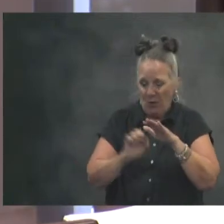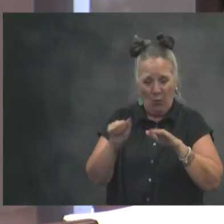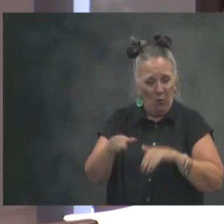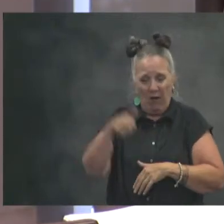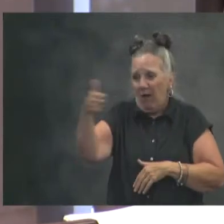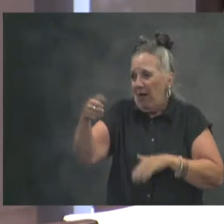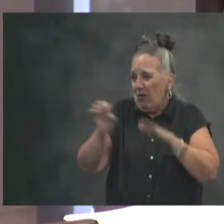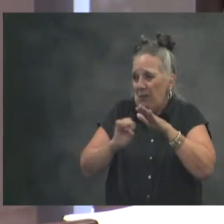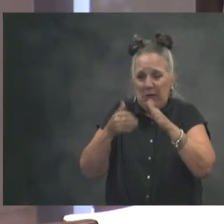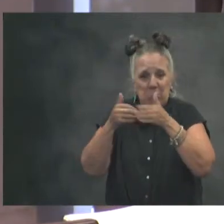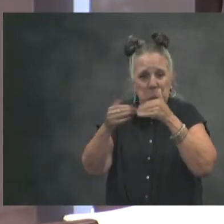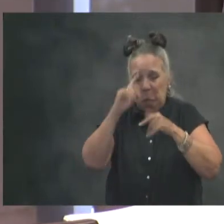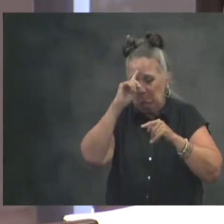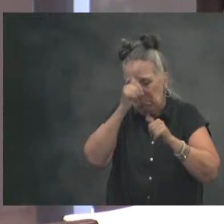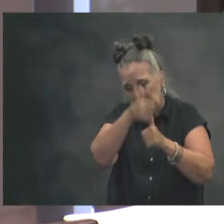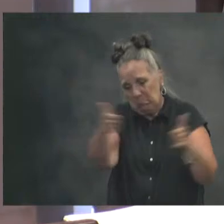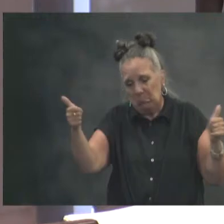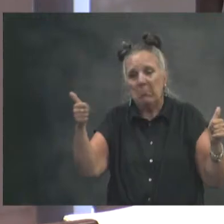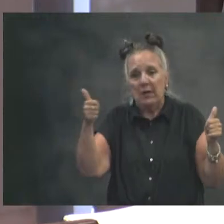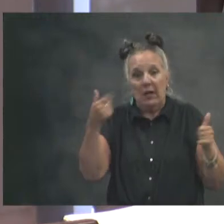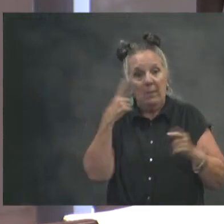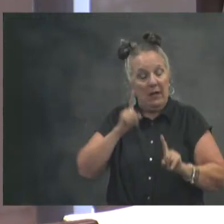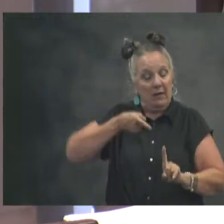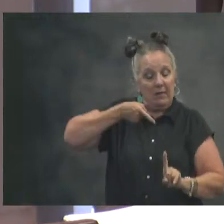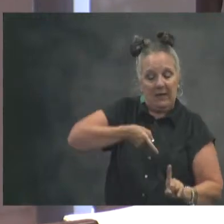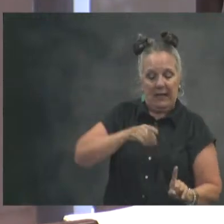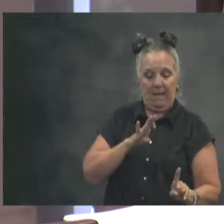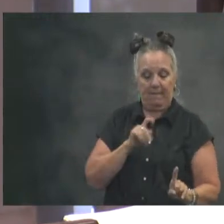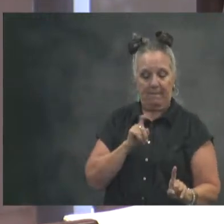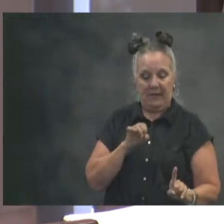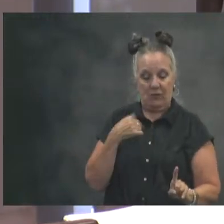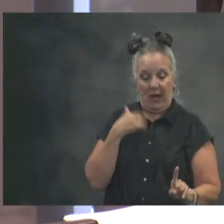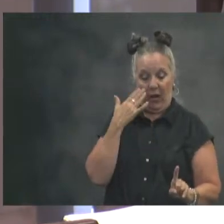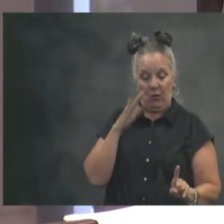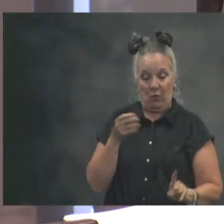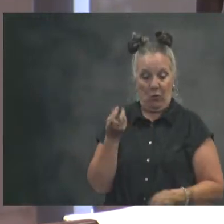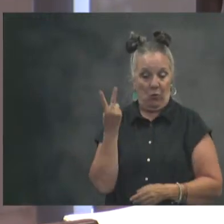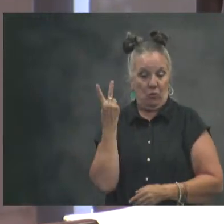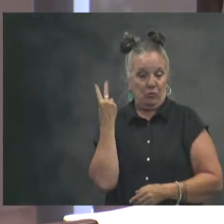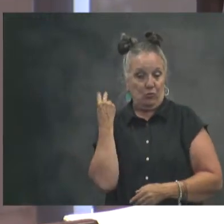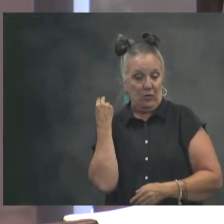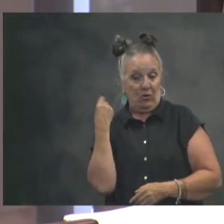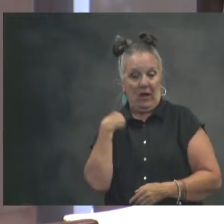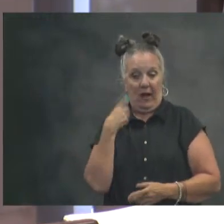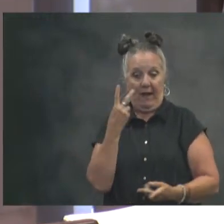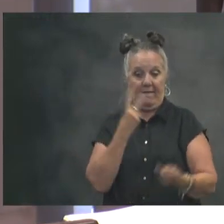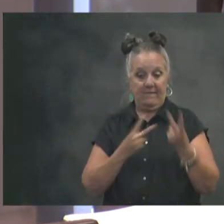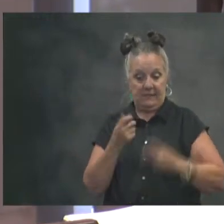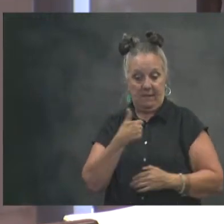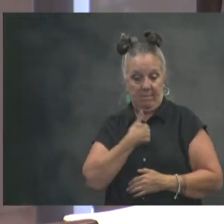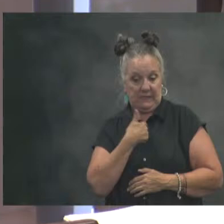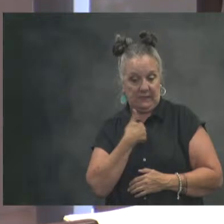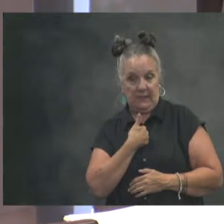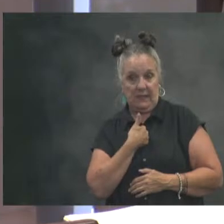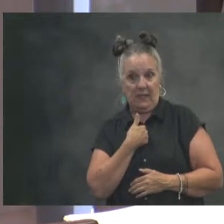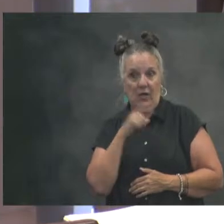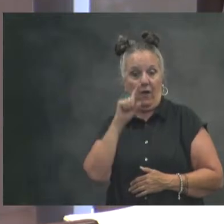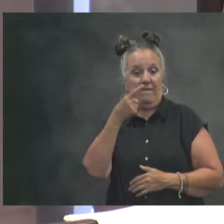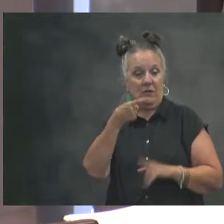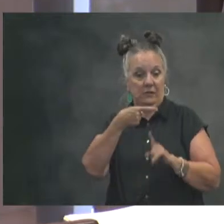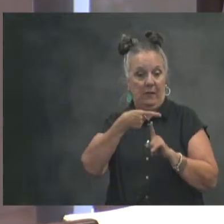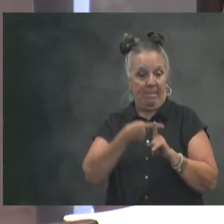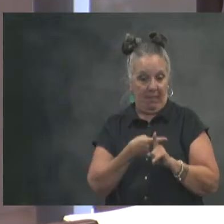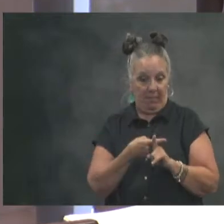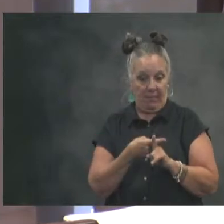of our elementary schools, but in particular Bester. I know 2 years ago when I visited within the first month